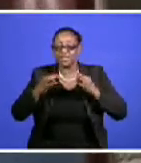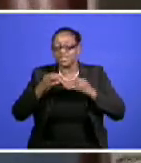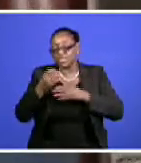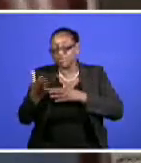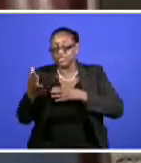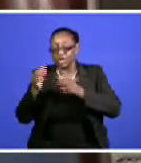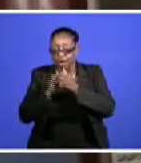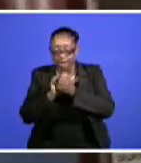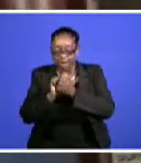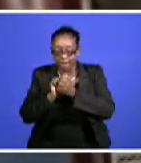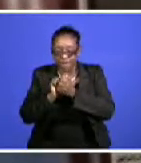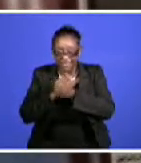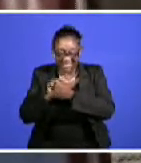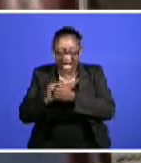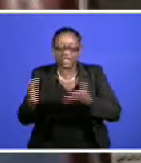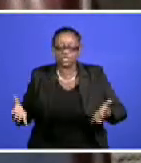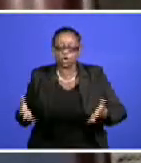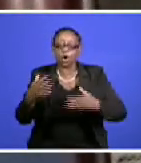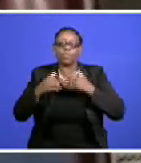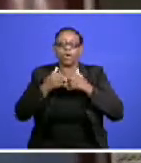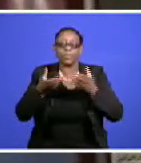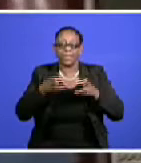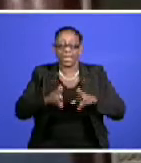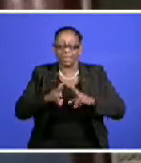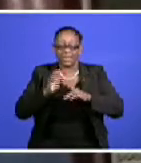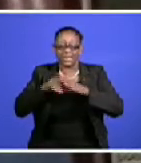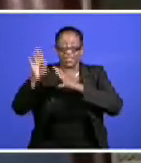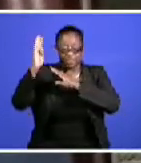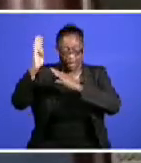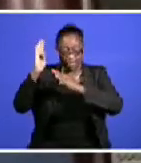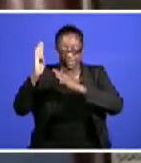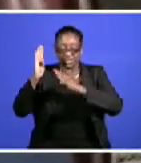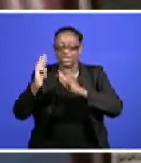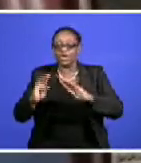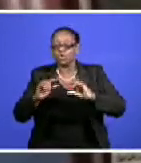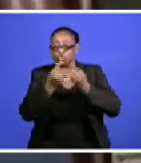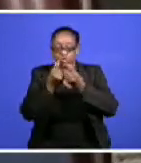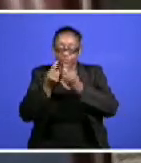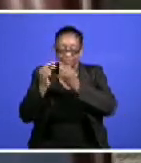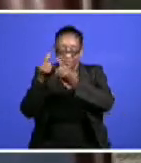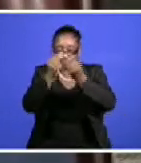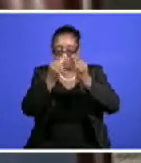forward to see what the consultants are saying as to how we can further refine or strengthen